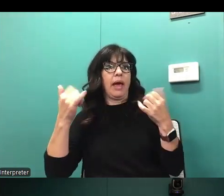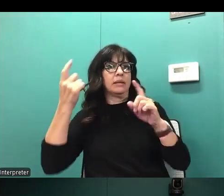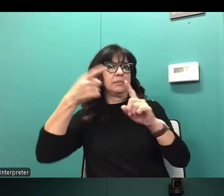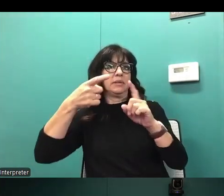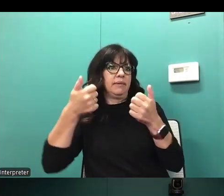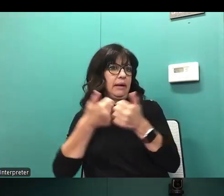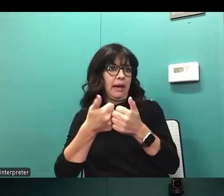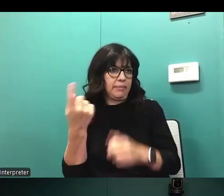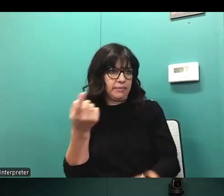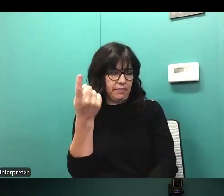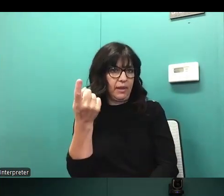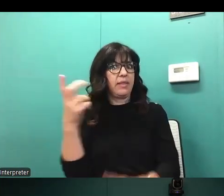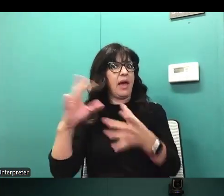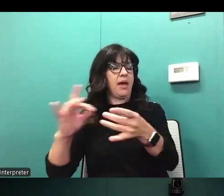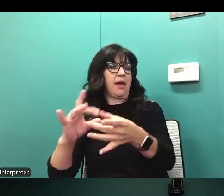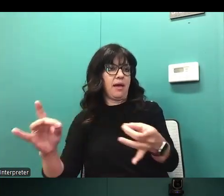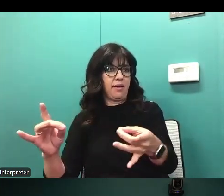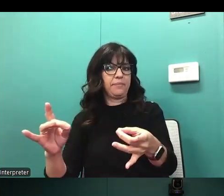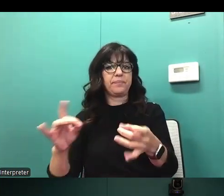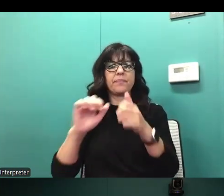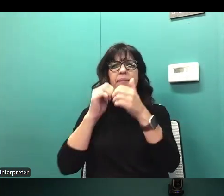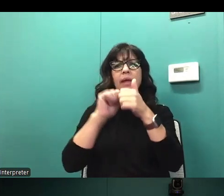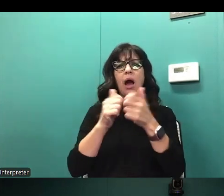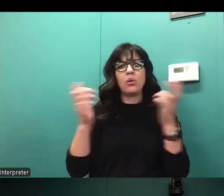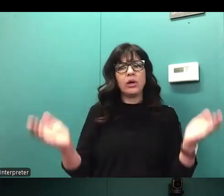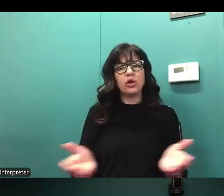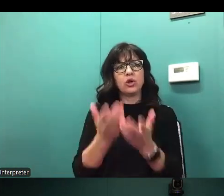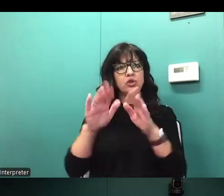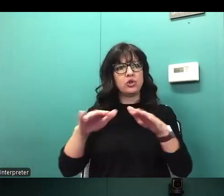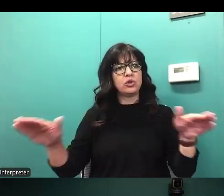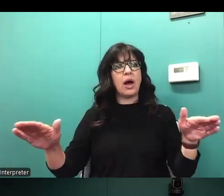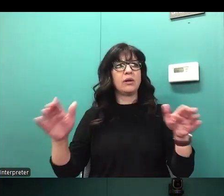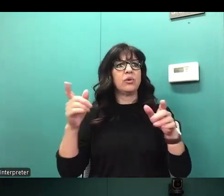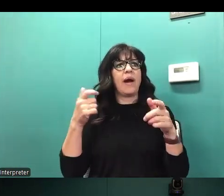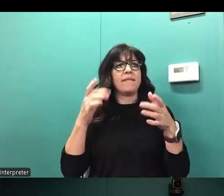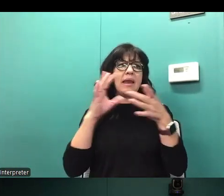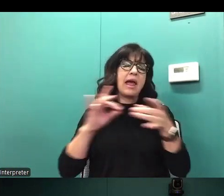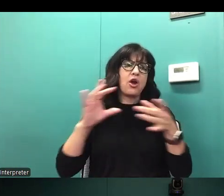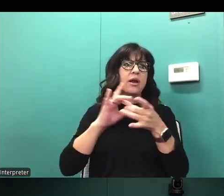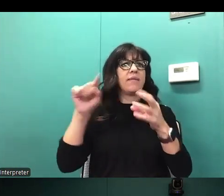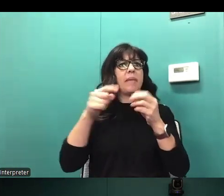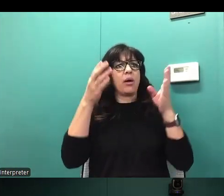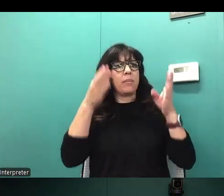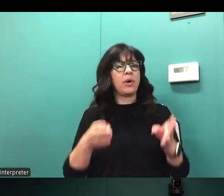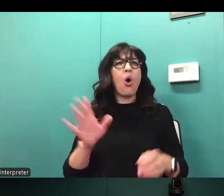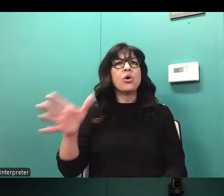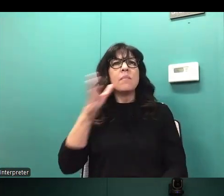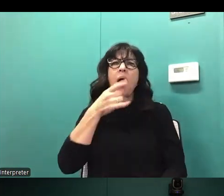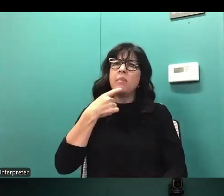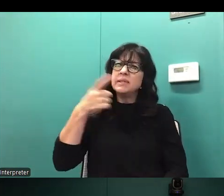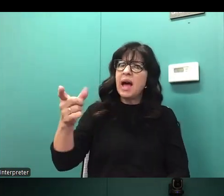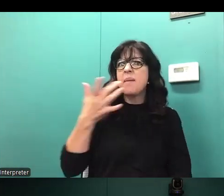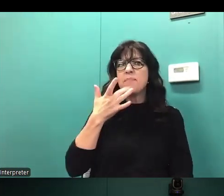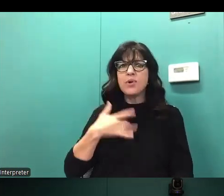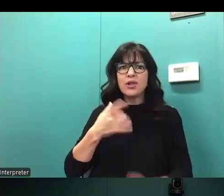then ways to encourage your child to produce a narrative about a favorite place or person is just starting out with a comment. Your mom says that you had a